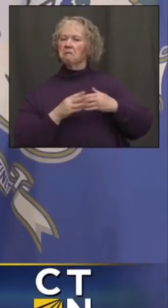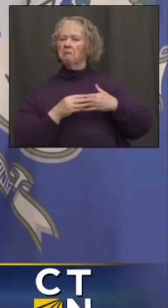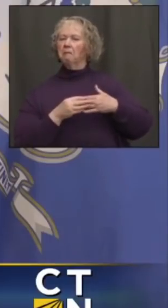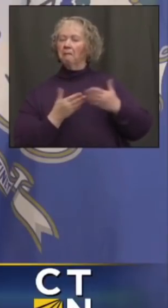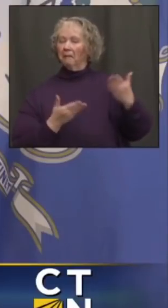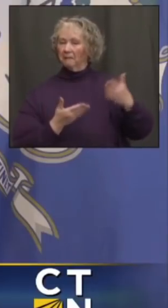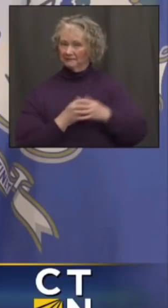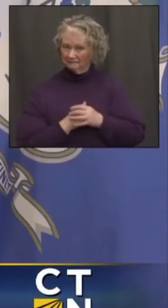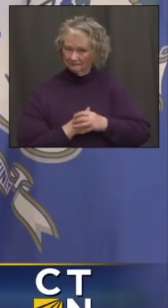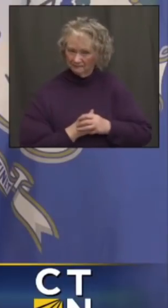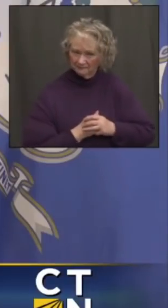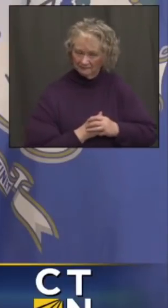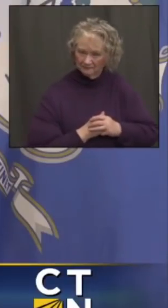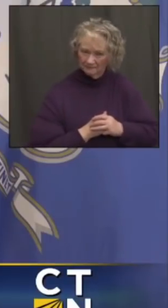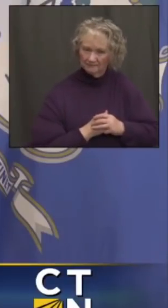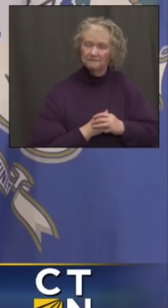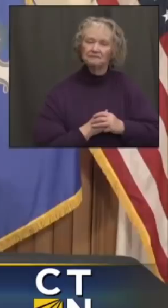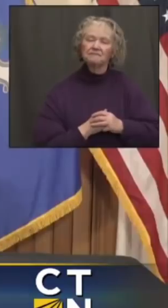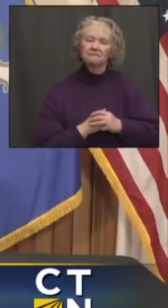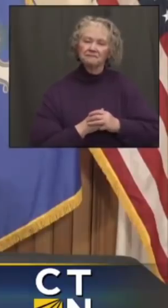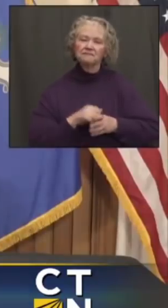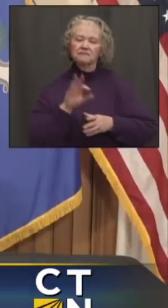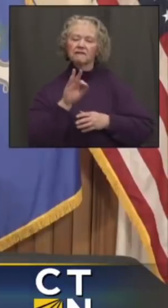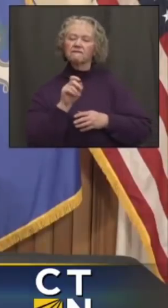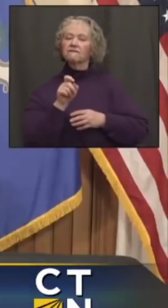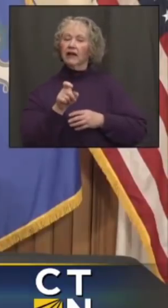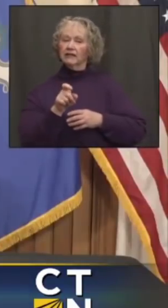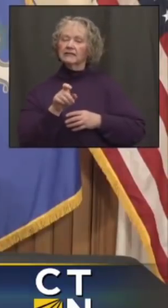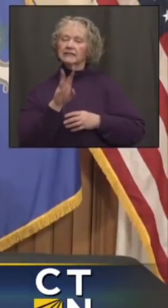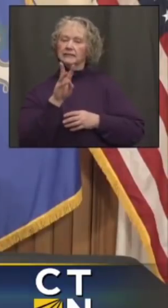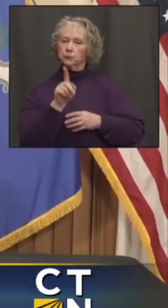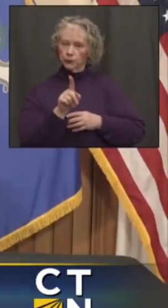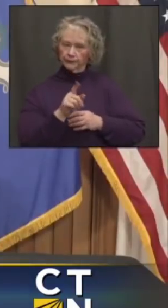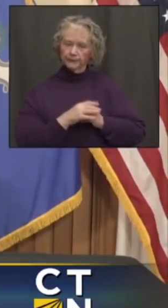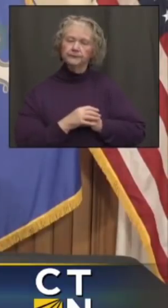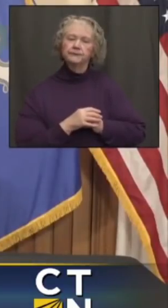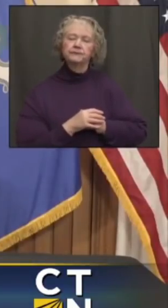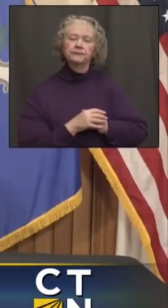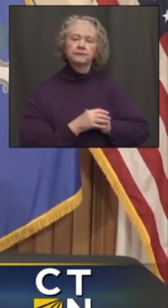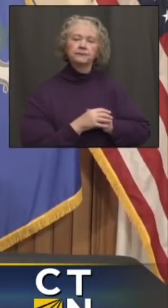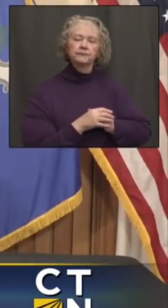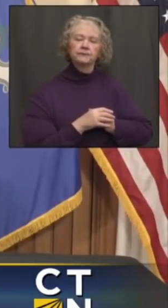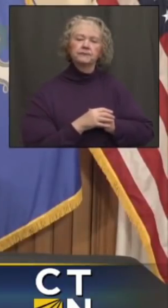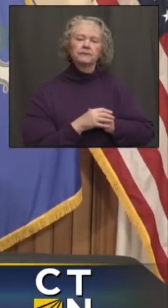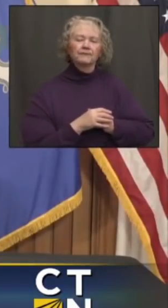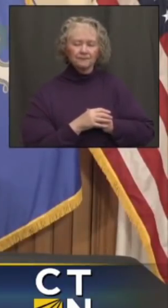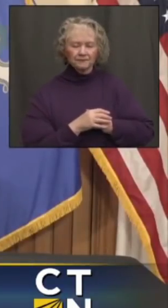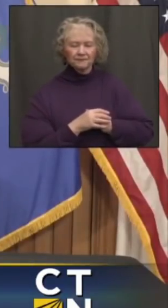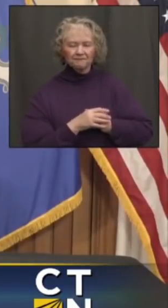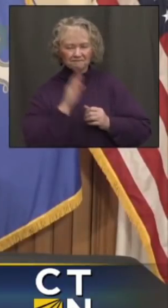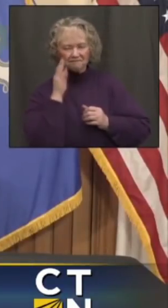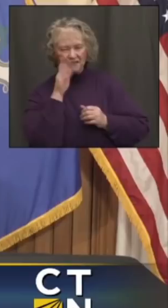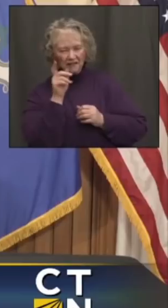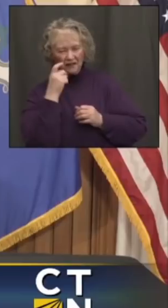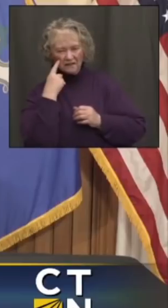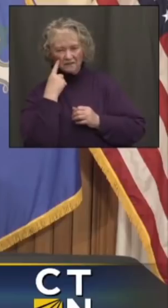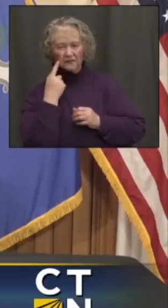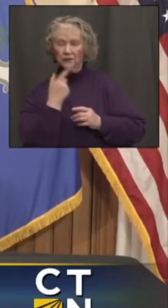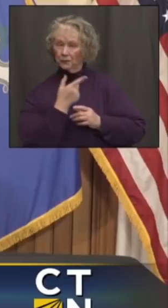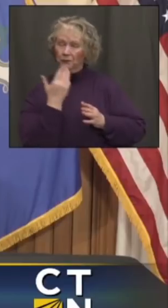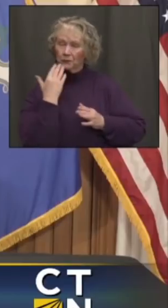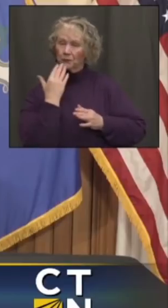But I'd like to think within a month or so we're going to be more likely to be outside, and that will give us a real chance to take a look at bars